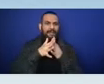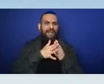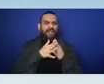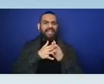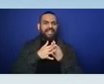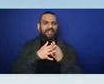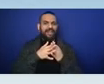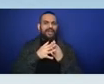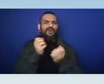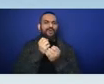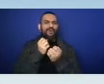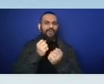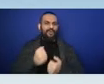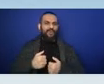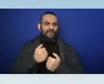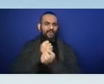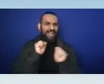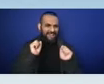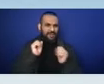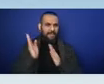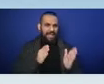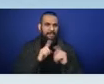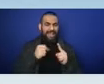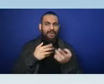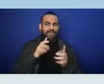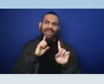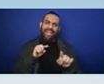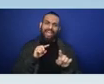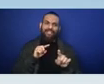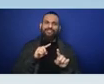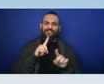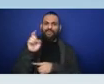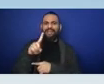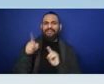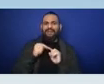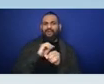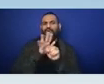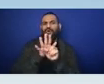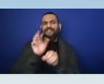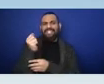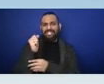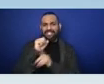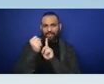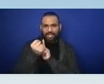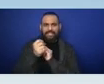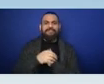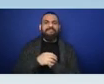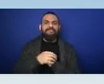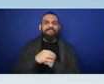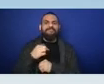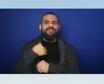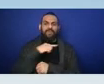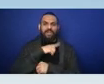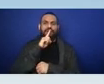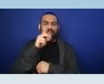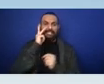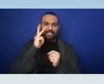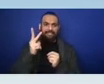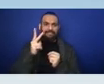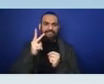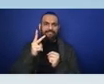But we've got to make sure that we take care of one another. Now, to the question of the migrants, so we